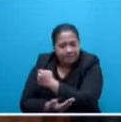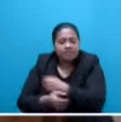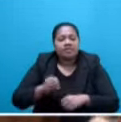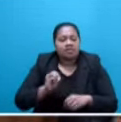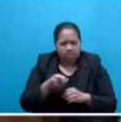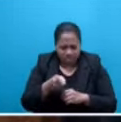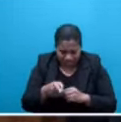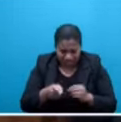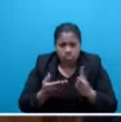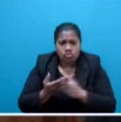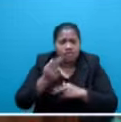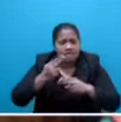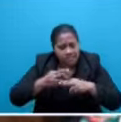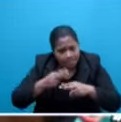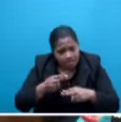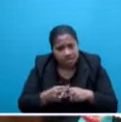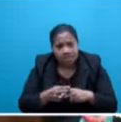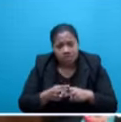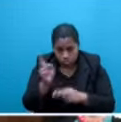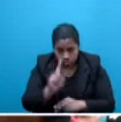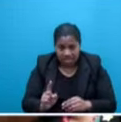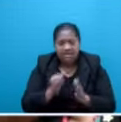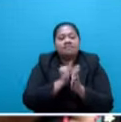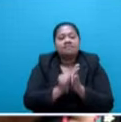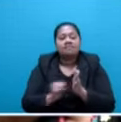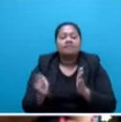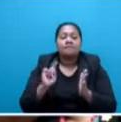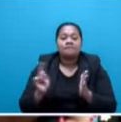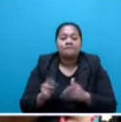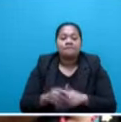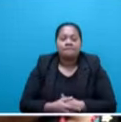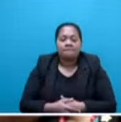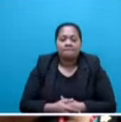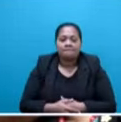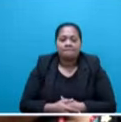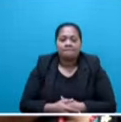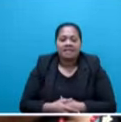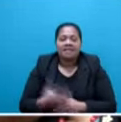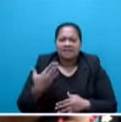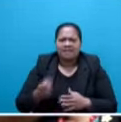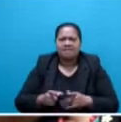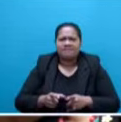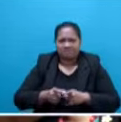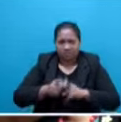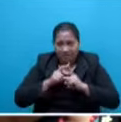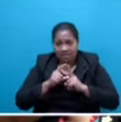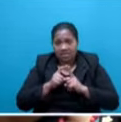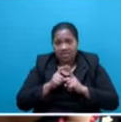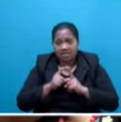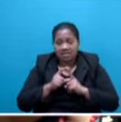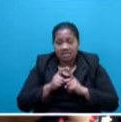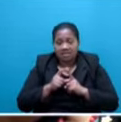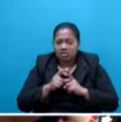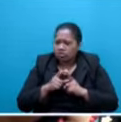through mechanization, today our industry would be having difficulty in getting